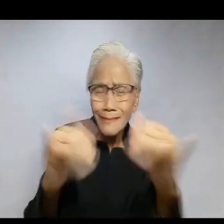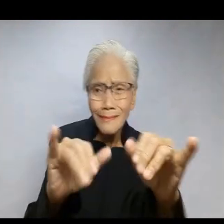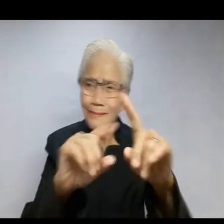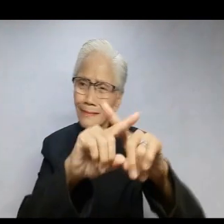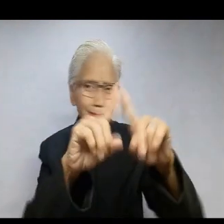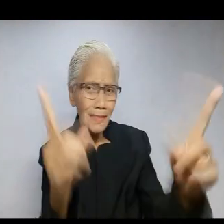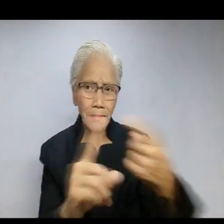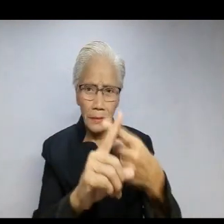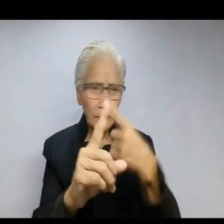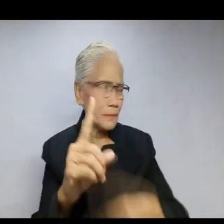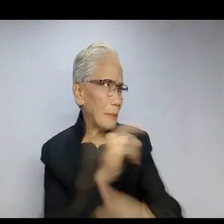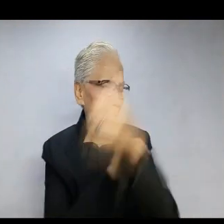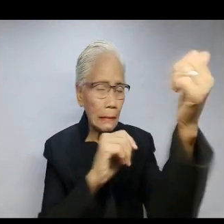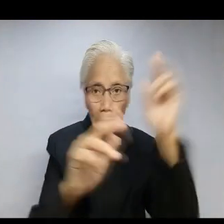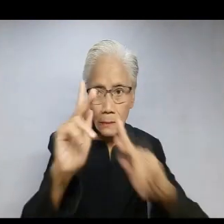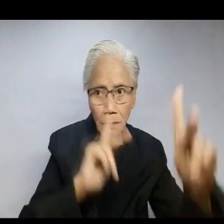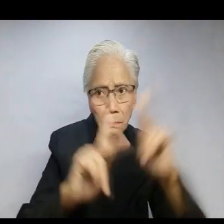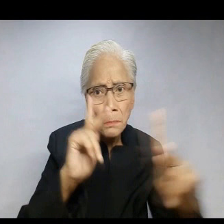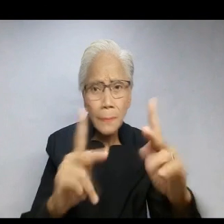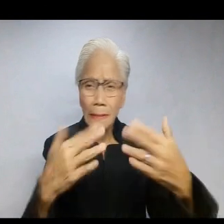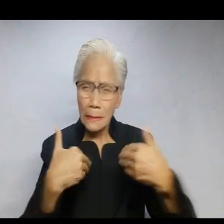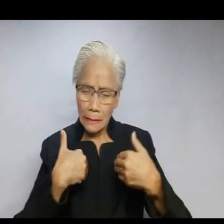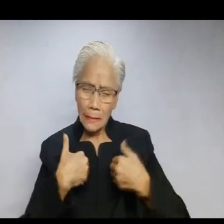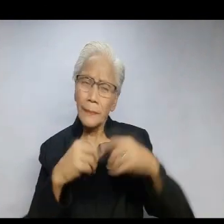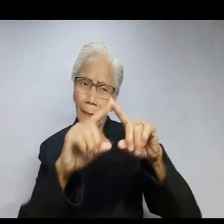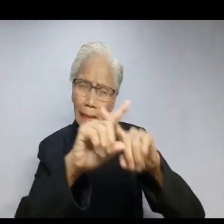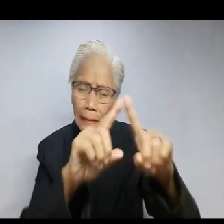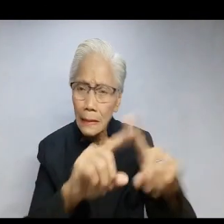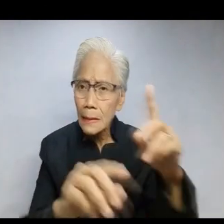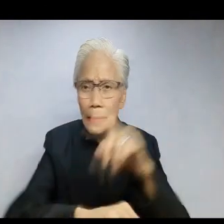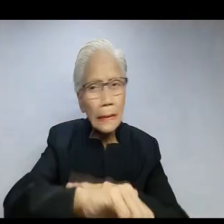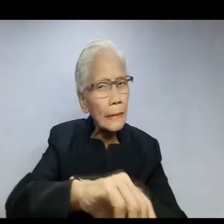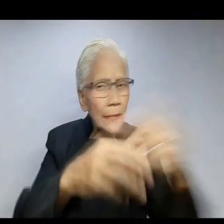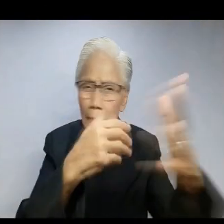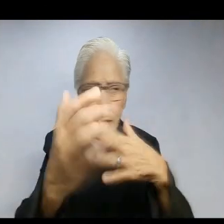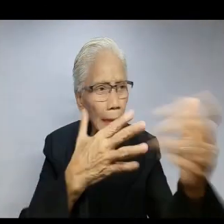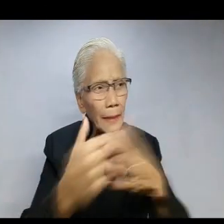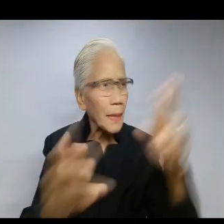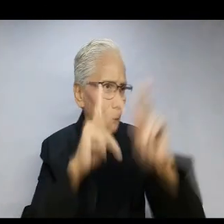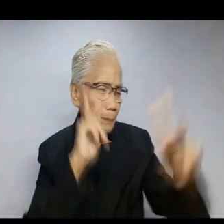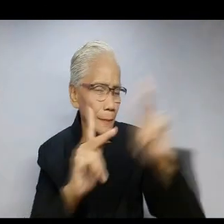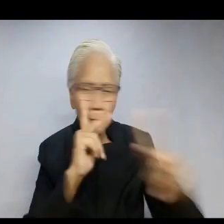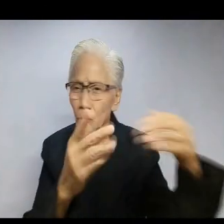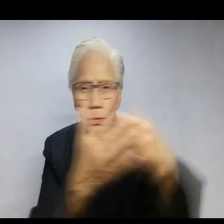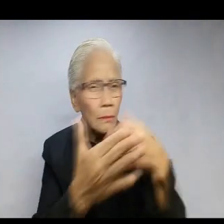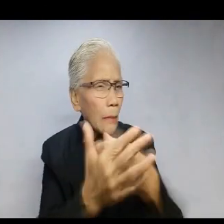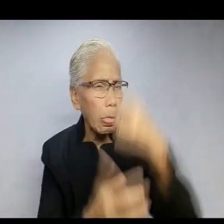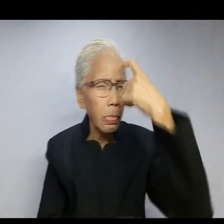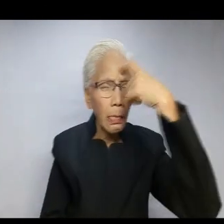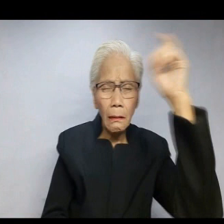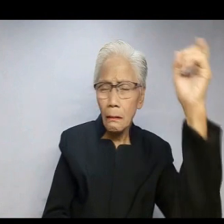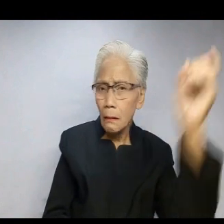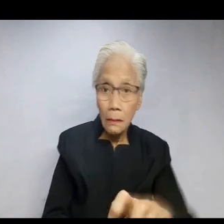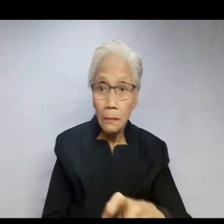so different from the rest of the crowd. Haven't there been times when even the people close to you did